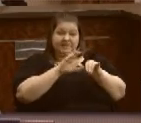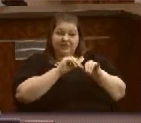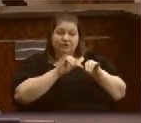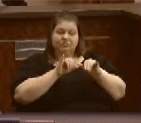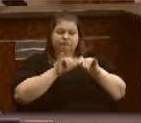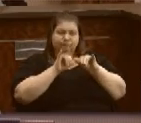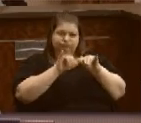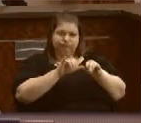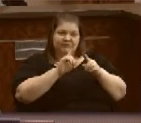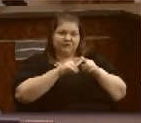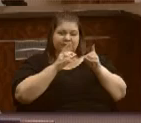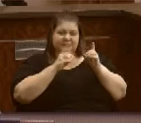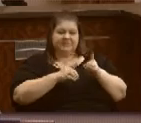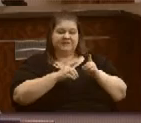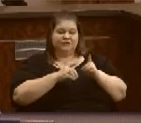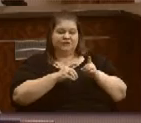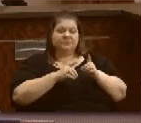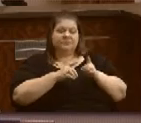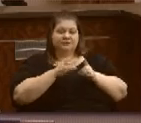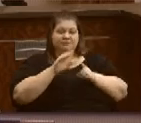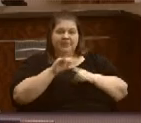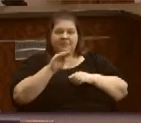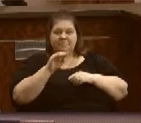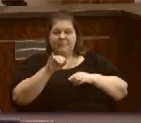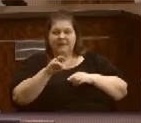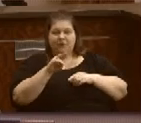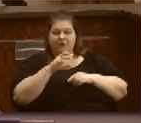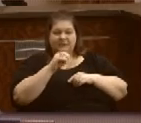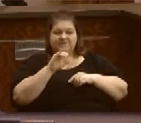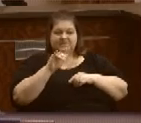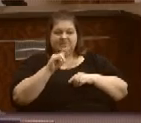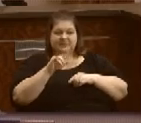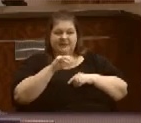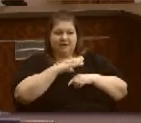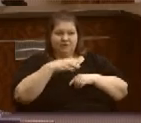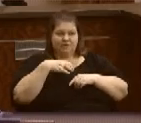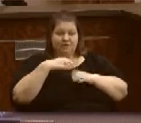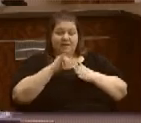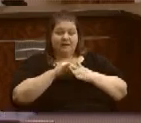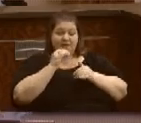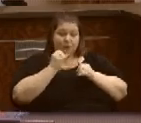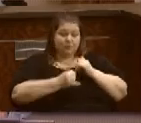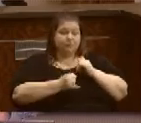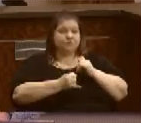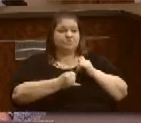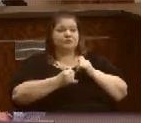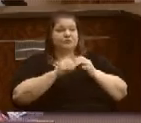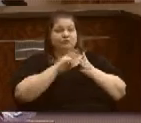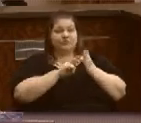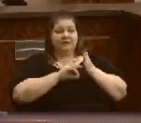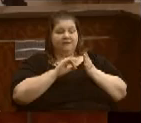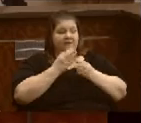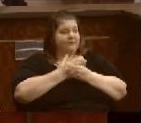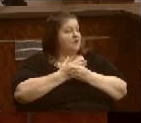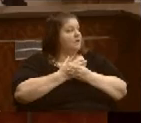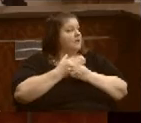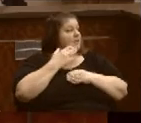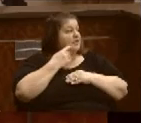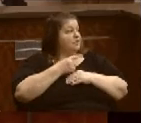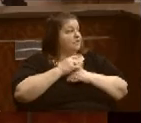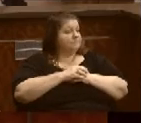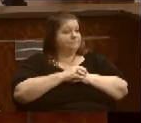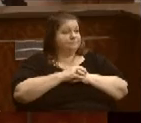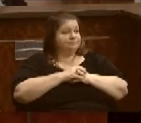until a decision is reached by the mayor and city council. That concludes the reading of the file, Mr. President. Thank you, Mr. Brock. Mr.